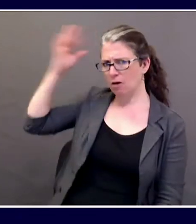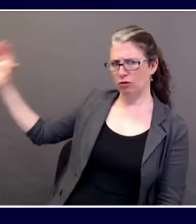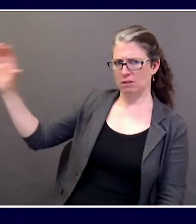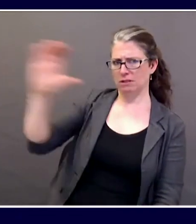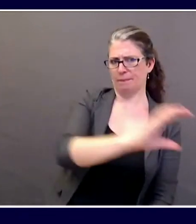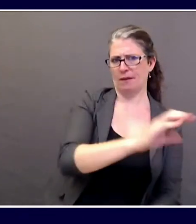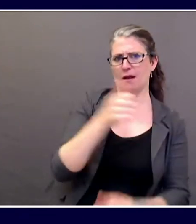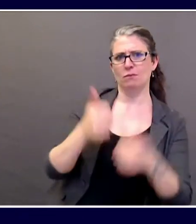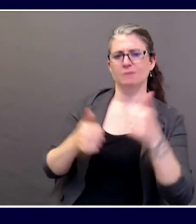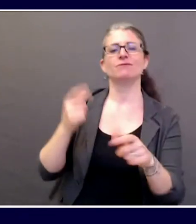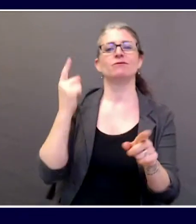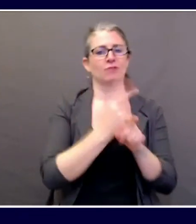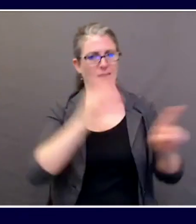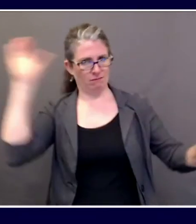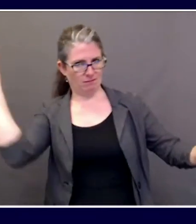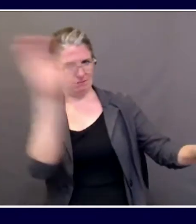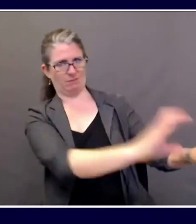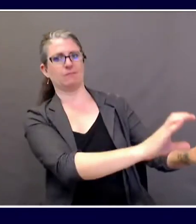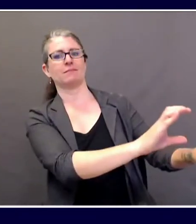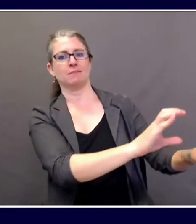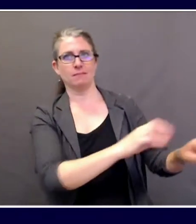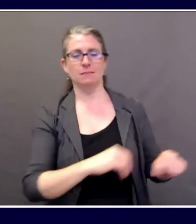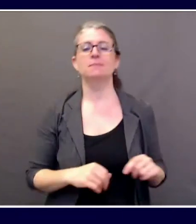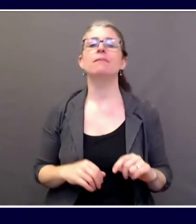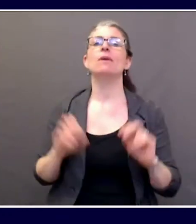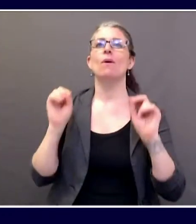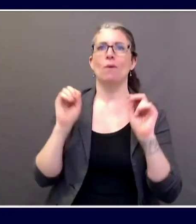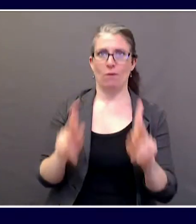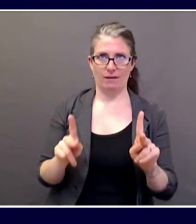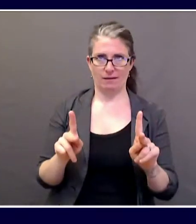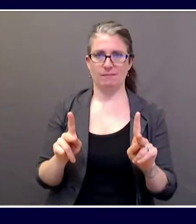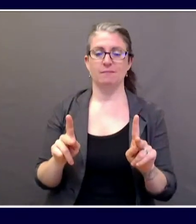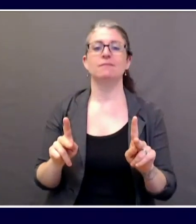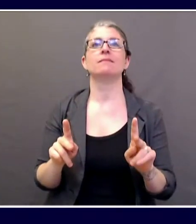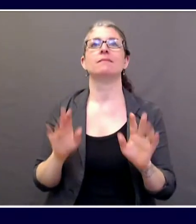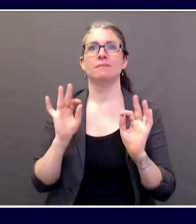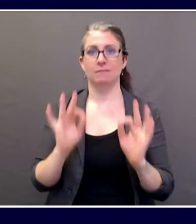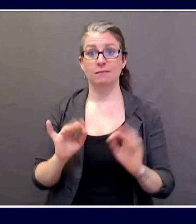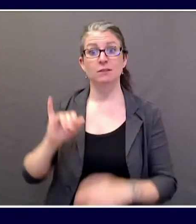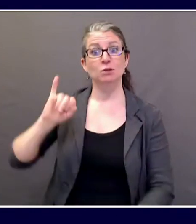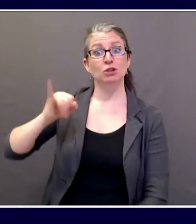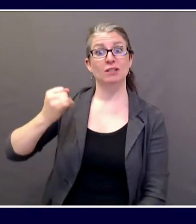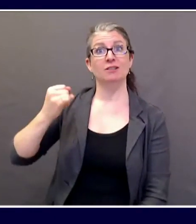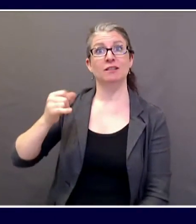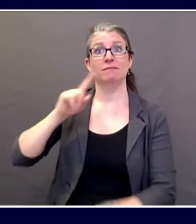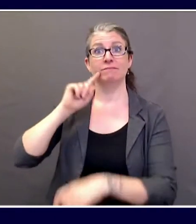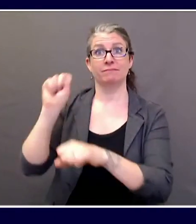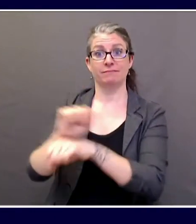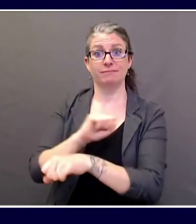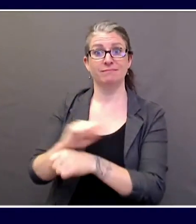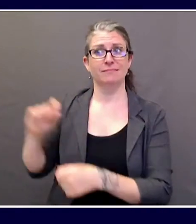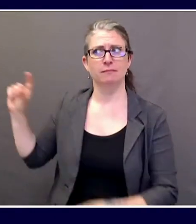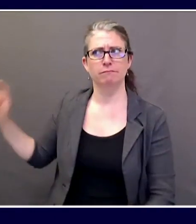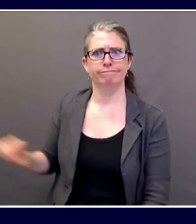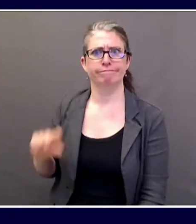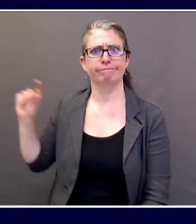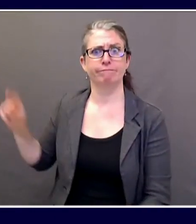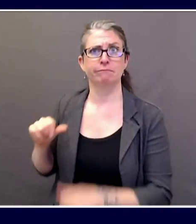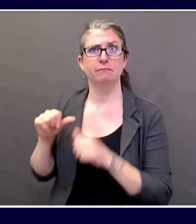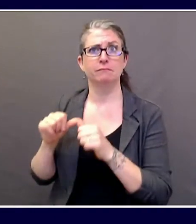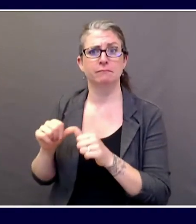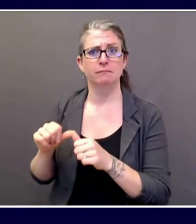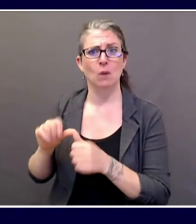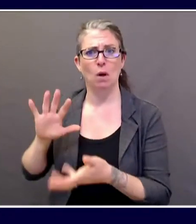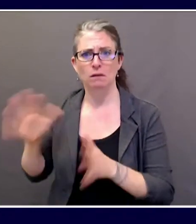decrease in the J&J shot continues, does this at all change the schedule or the strategy? I mean, does it require a second look